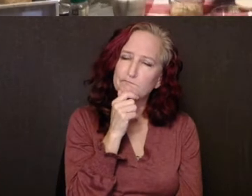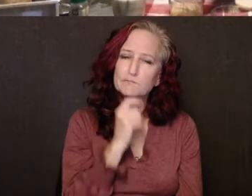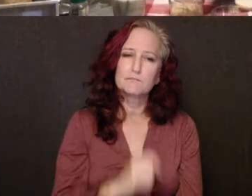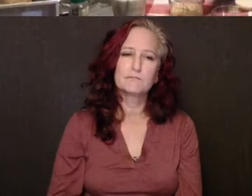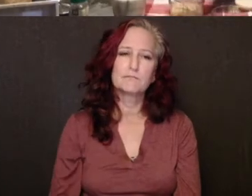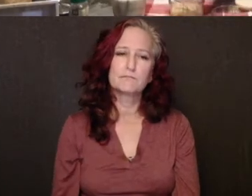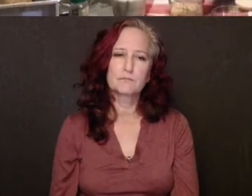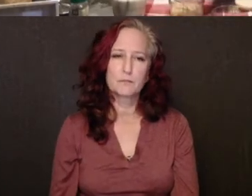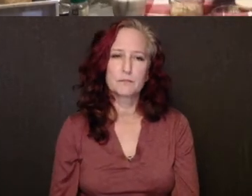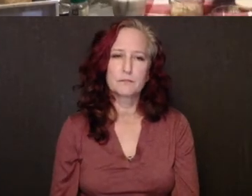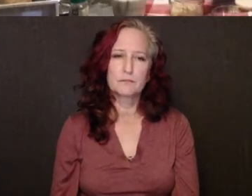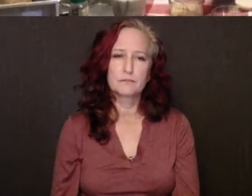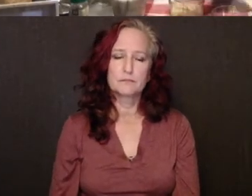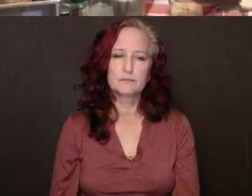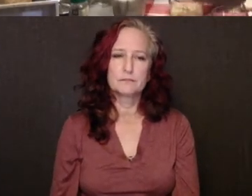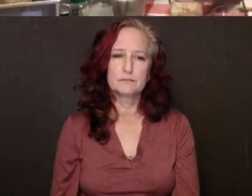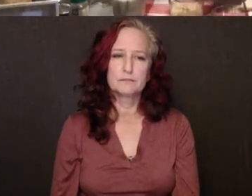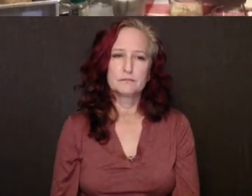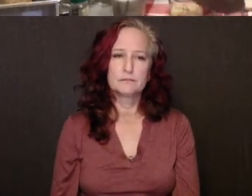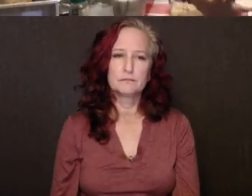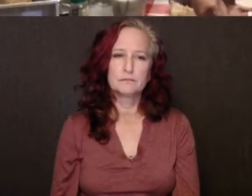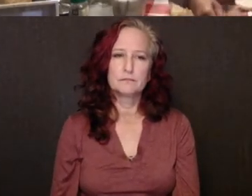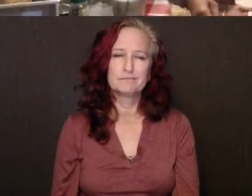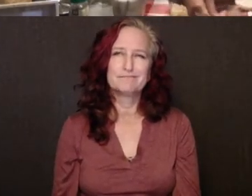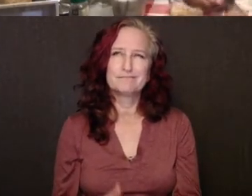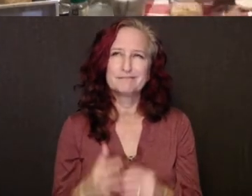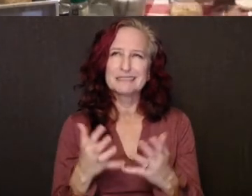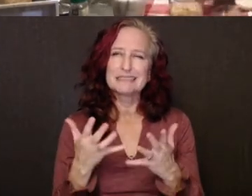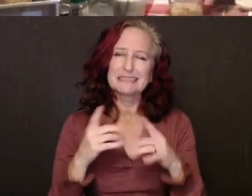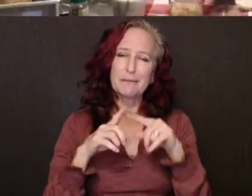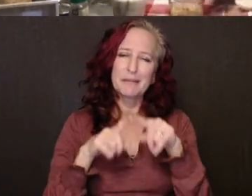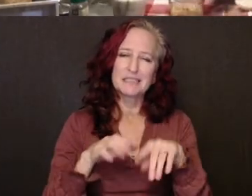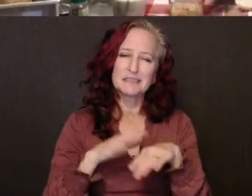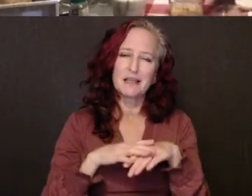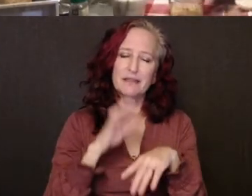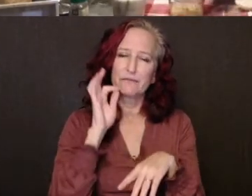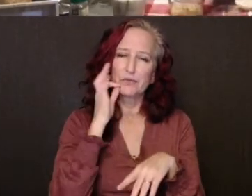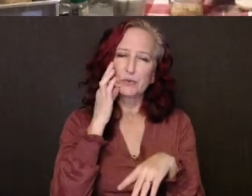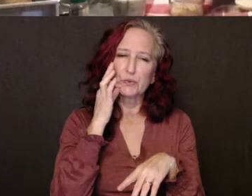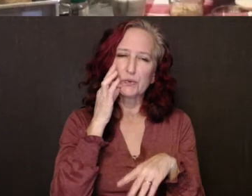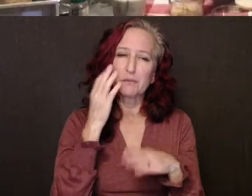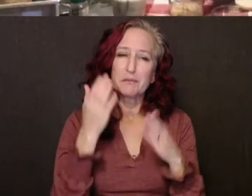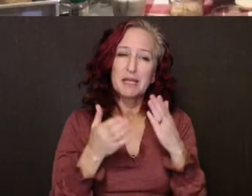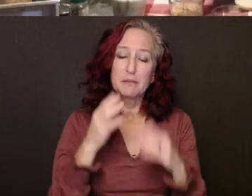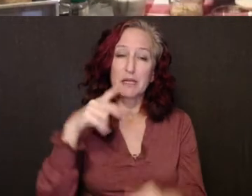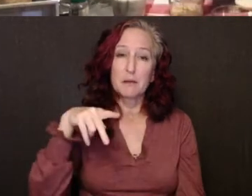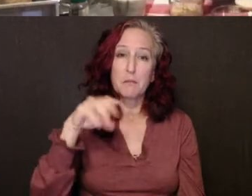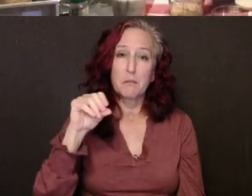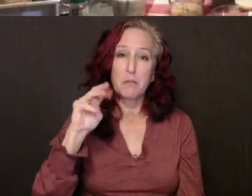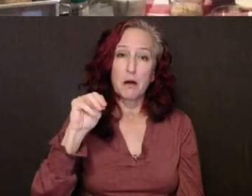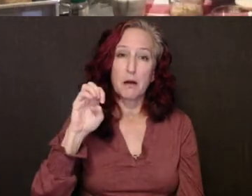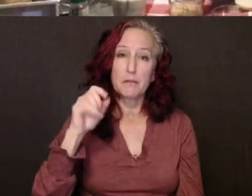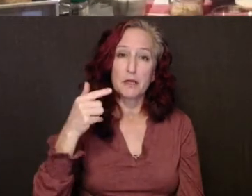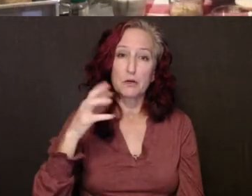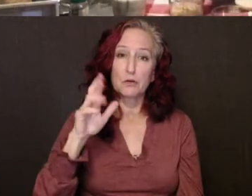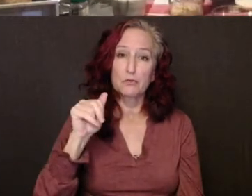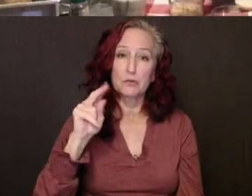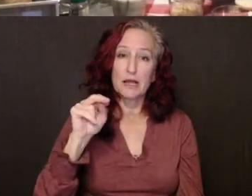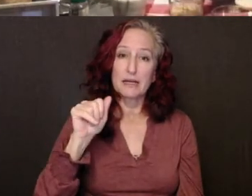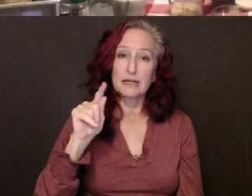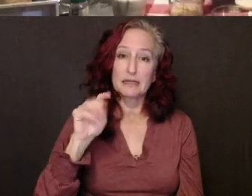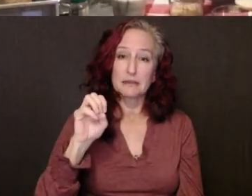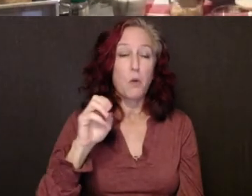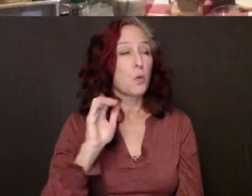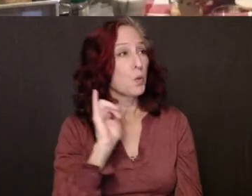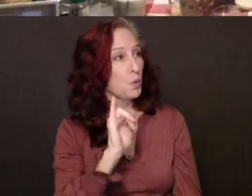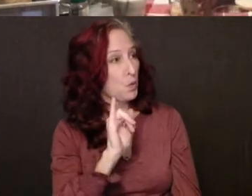So you can kind of just fill that to the top. And that's just so if somebody wanted to add maybe some fruit to